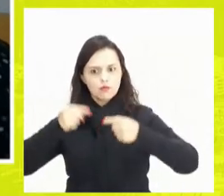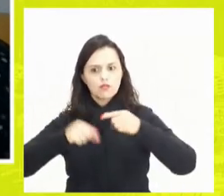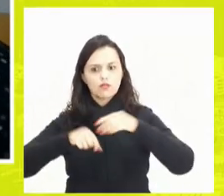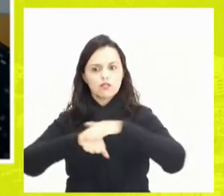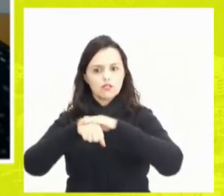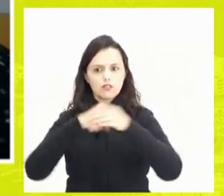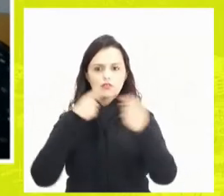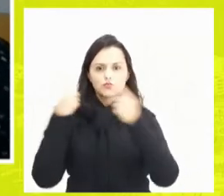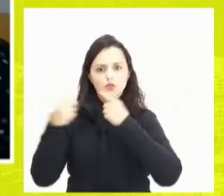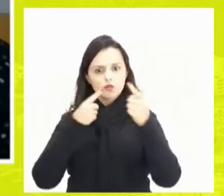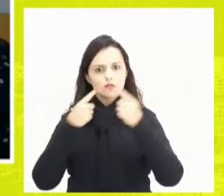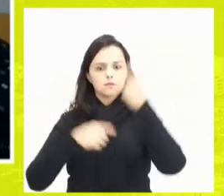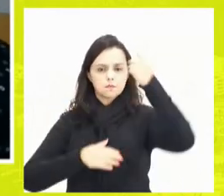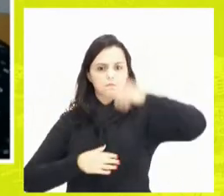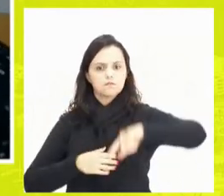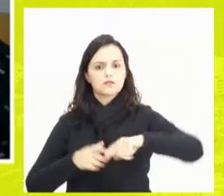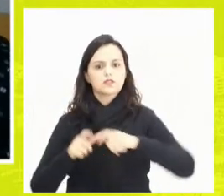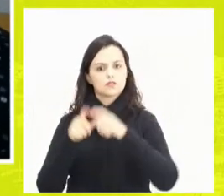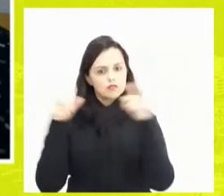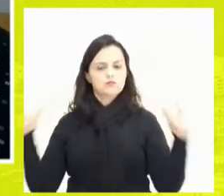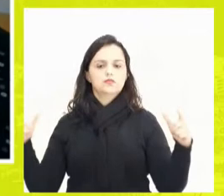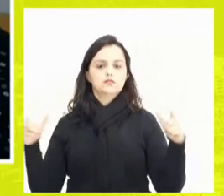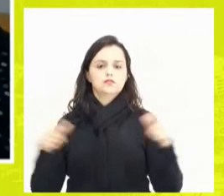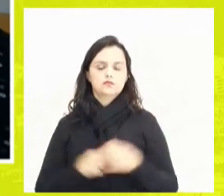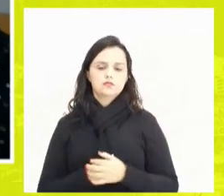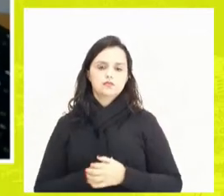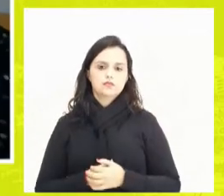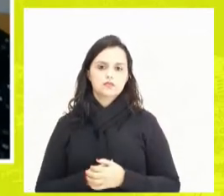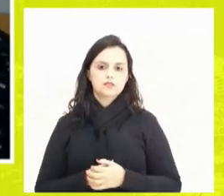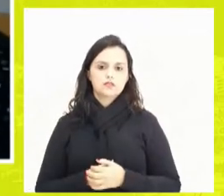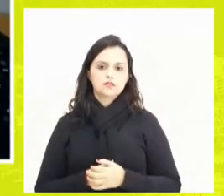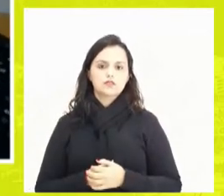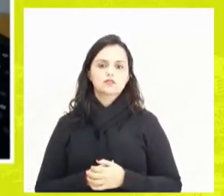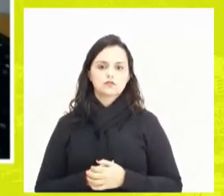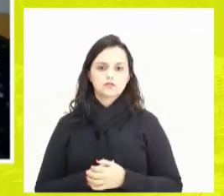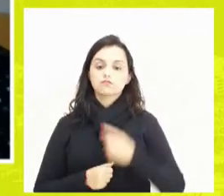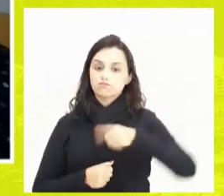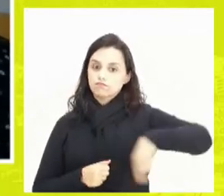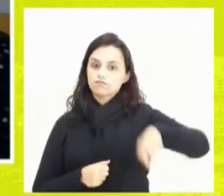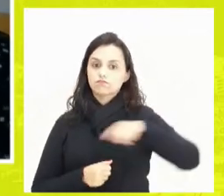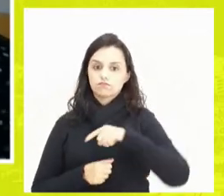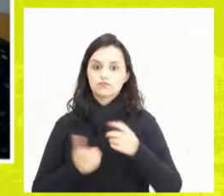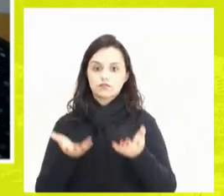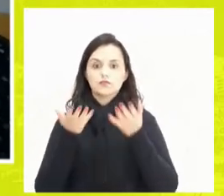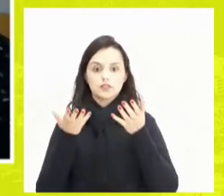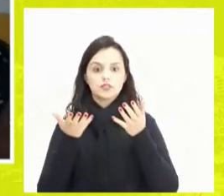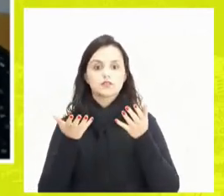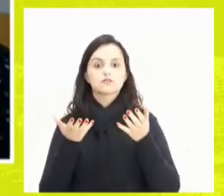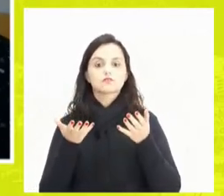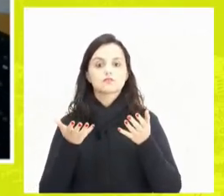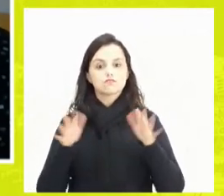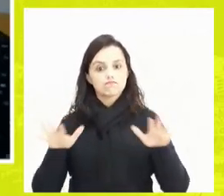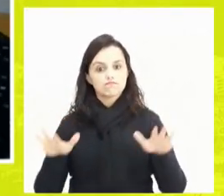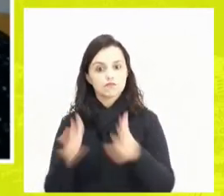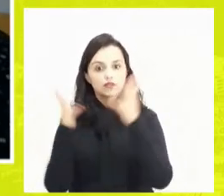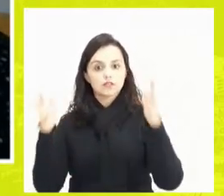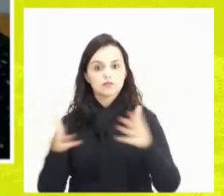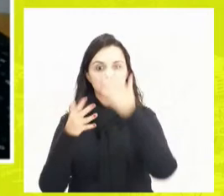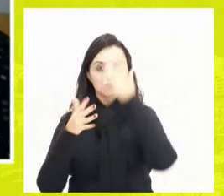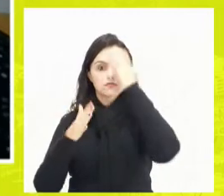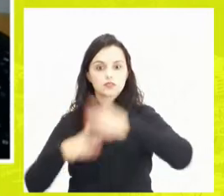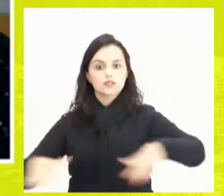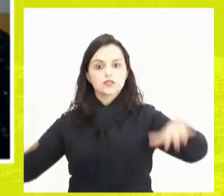of times people are not hurt you know the challenge of fact jackie when we do speeches